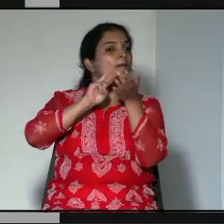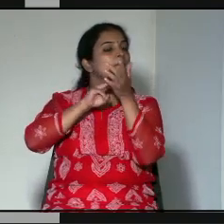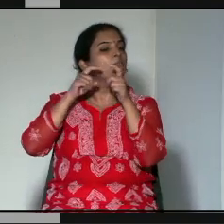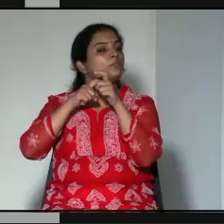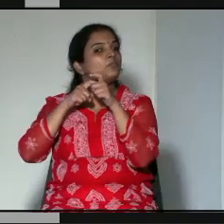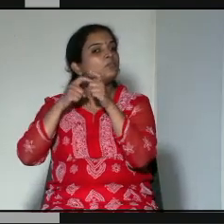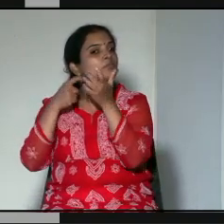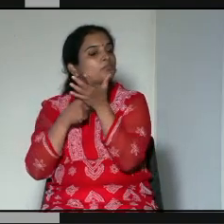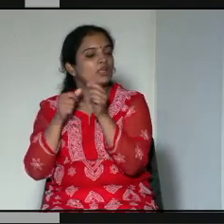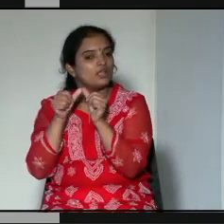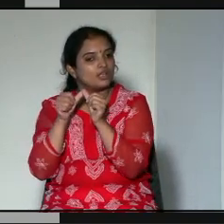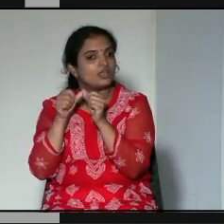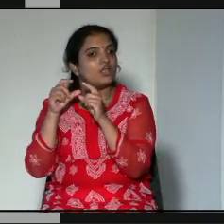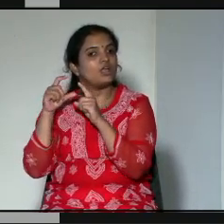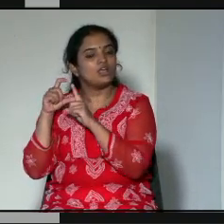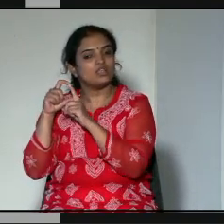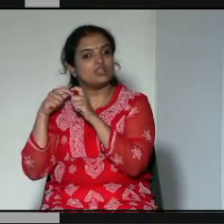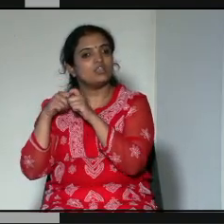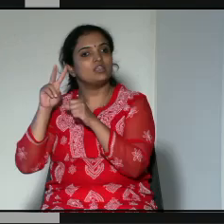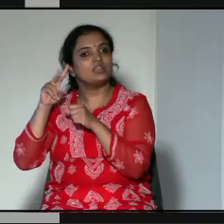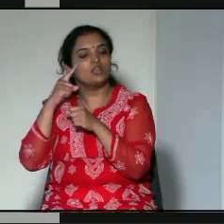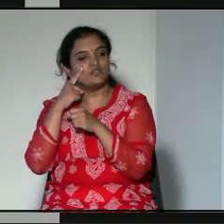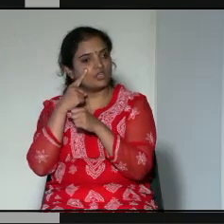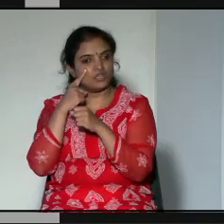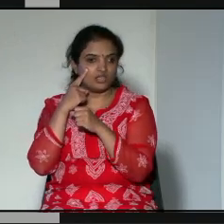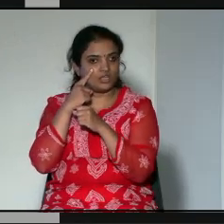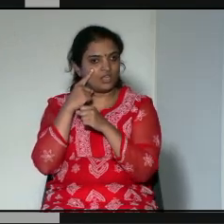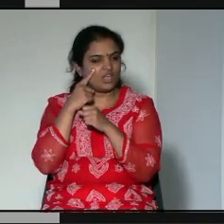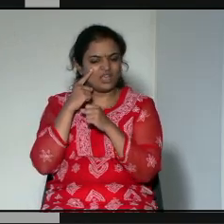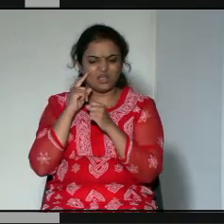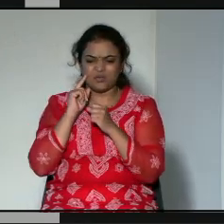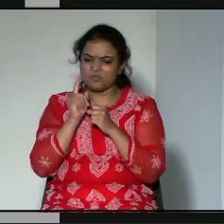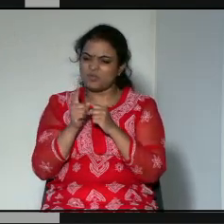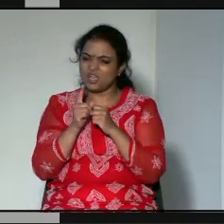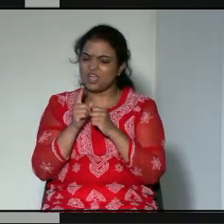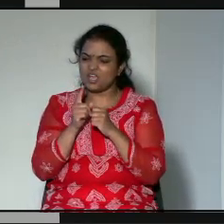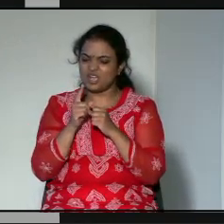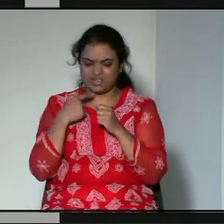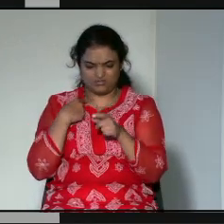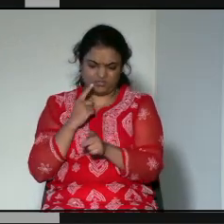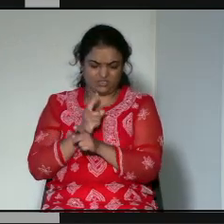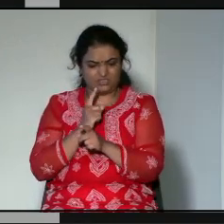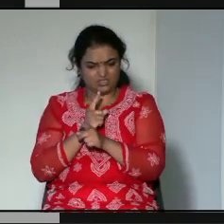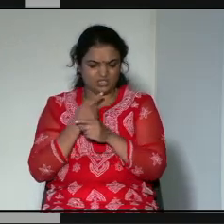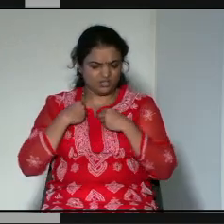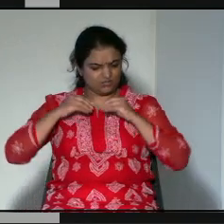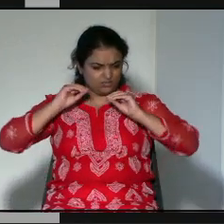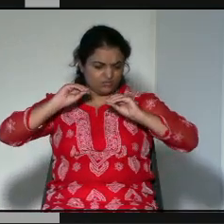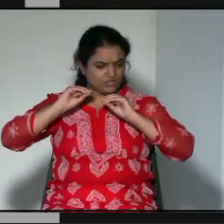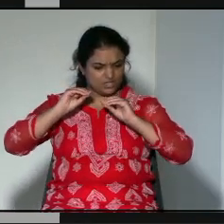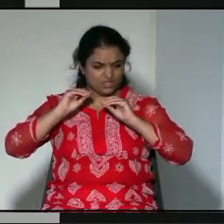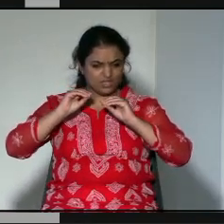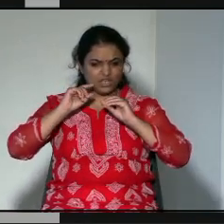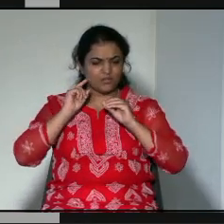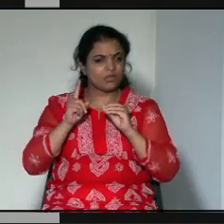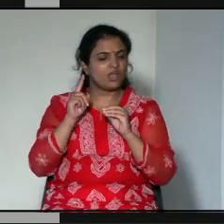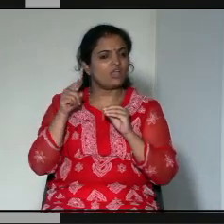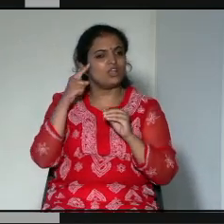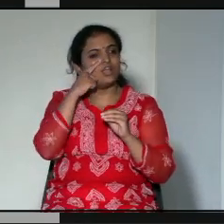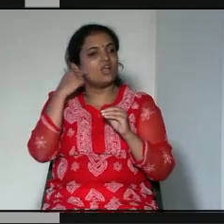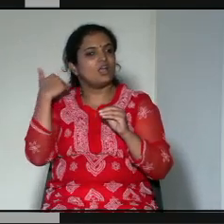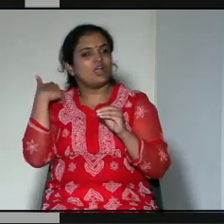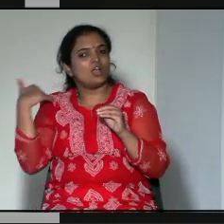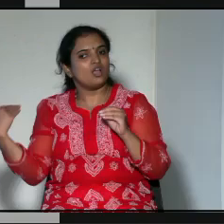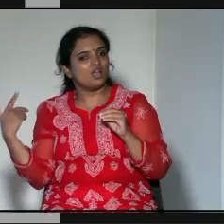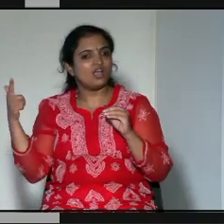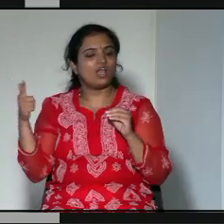frustrated because she finds the system doesn't allow her to experiment very much. Then she teaches at Pratt Memorial in Calcutta, also for a